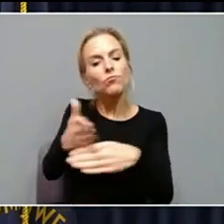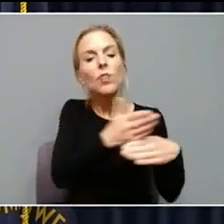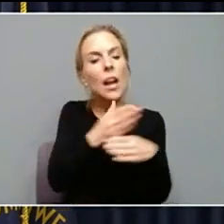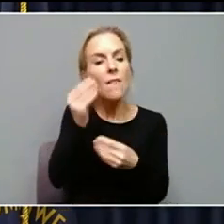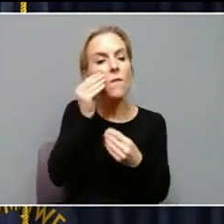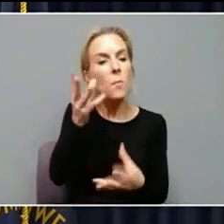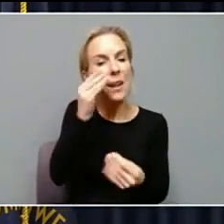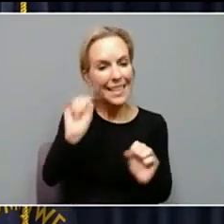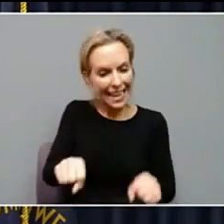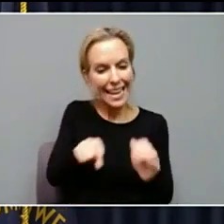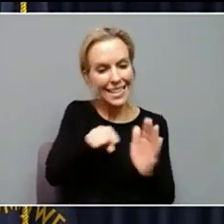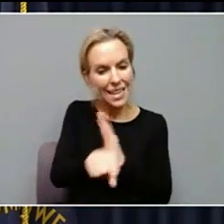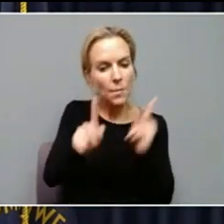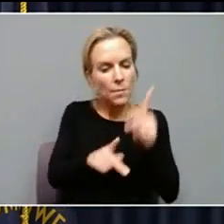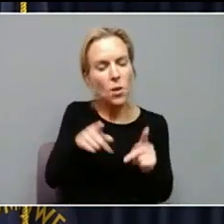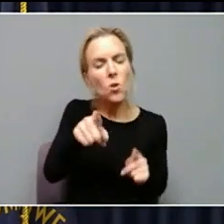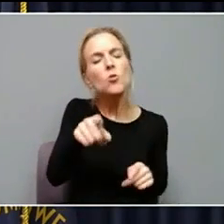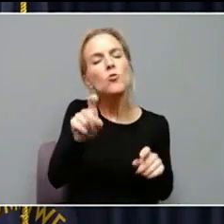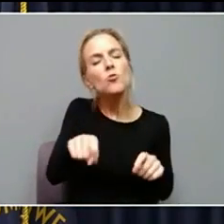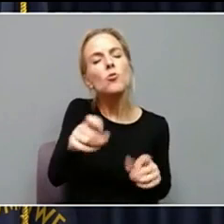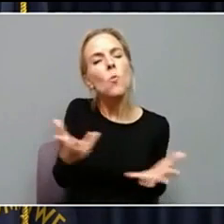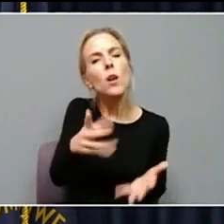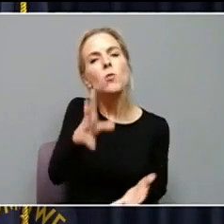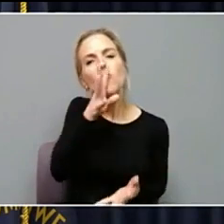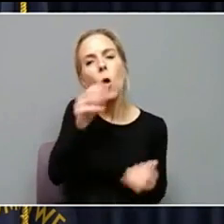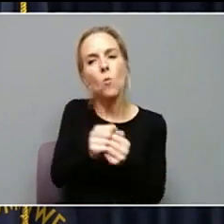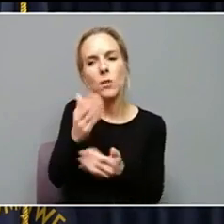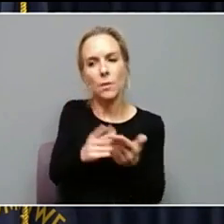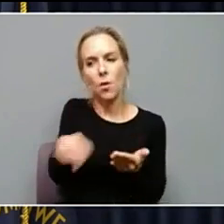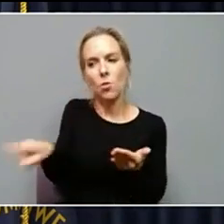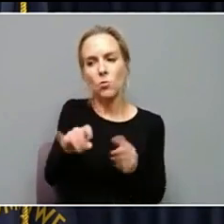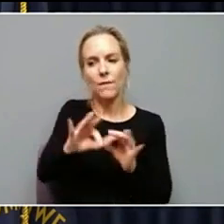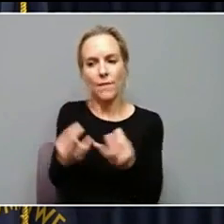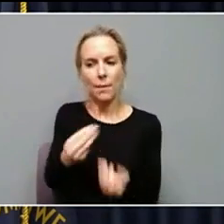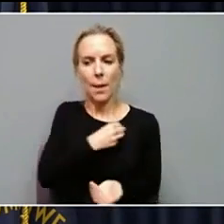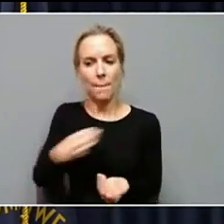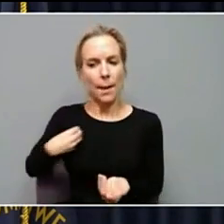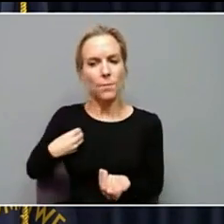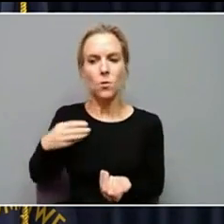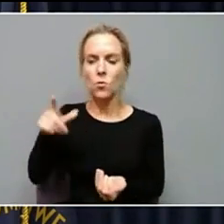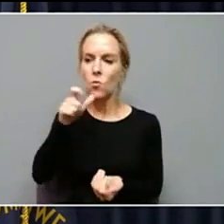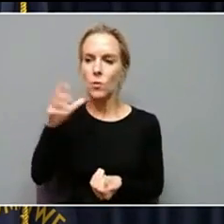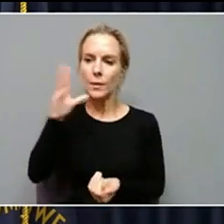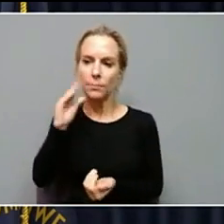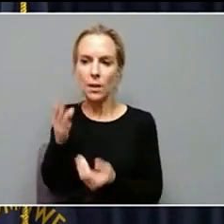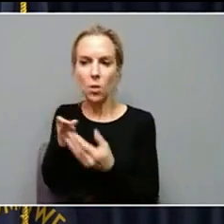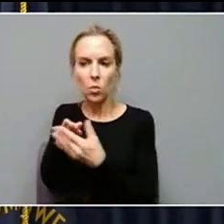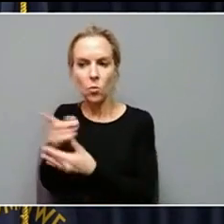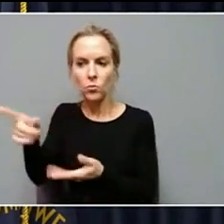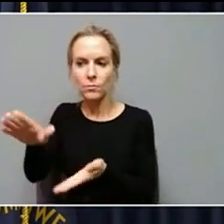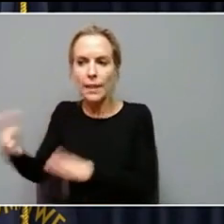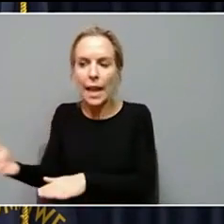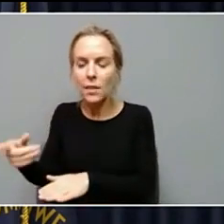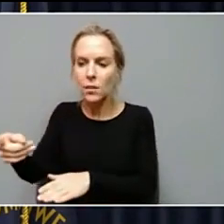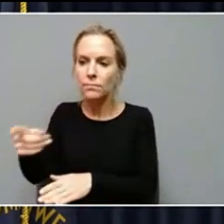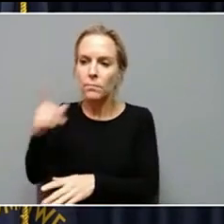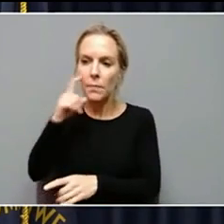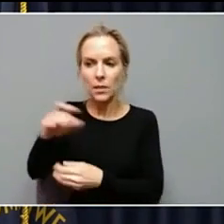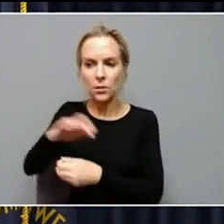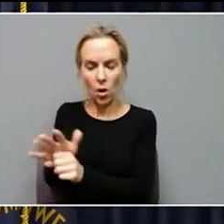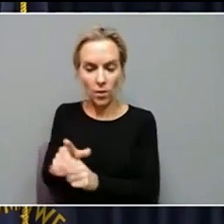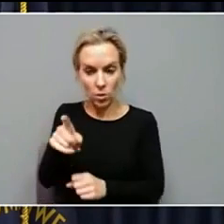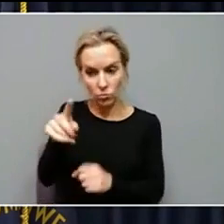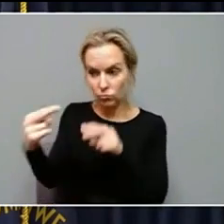do is talk to some of the family members that have died because of it. Look them in the eye and tell them that COVID's not